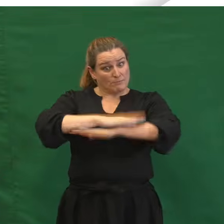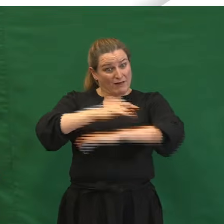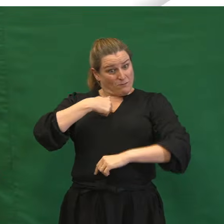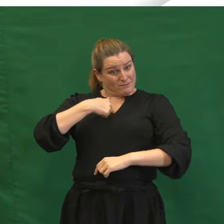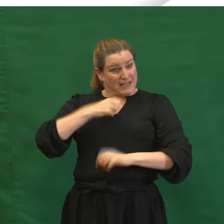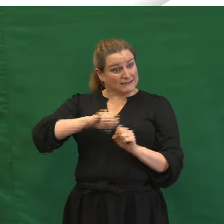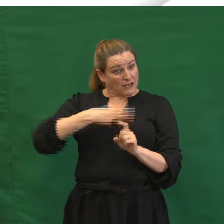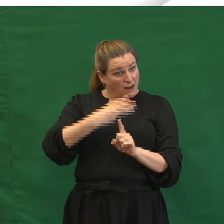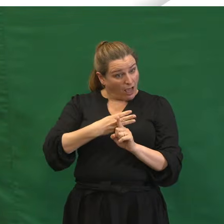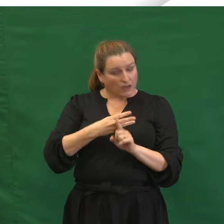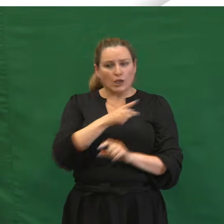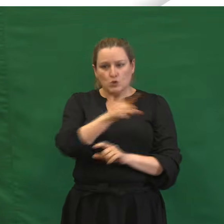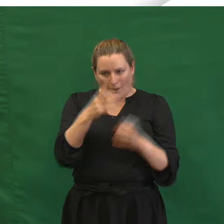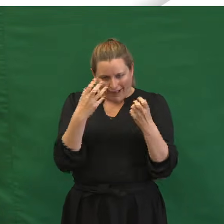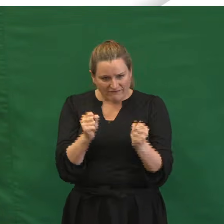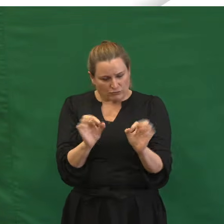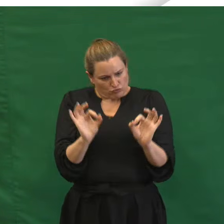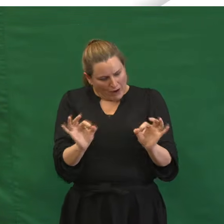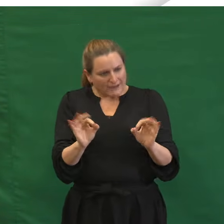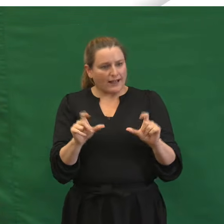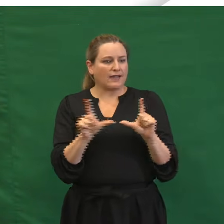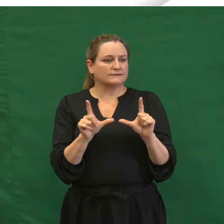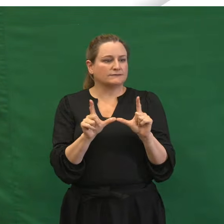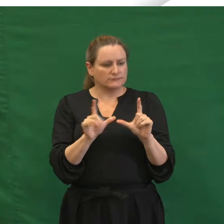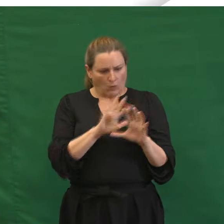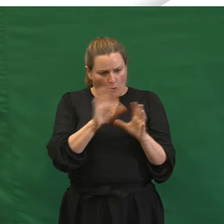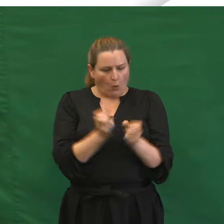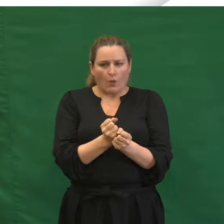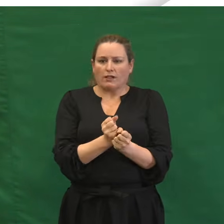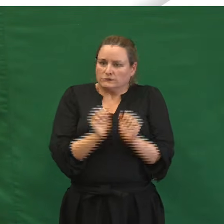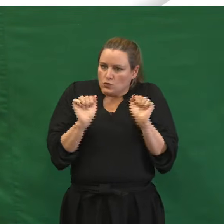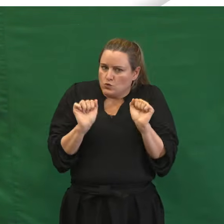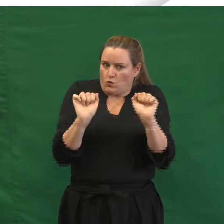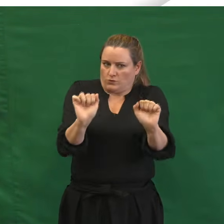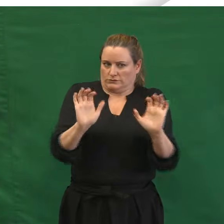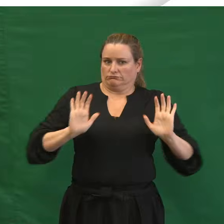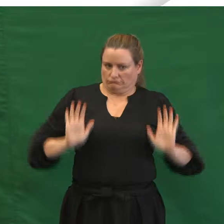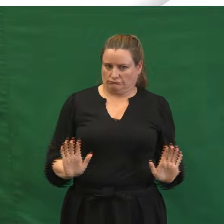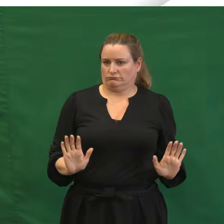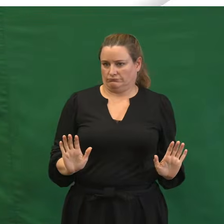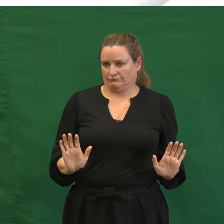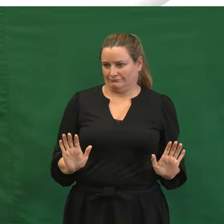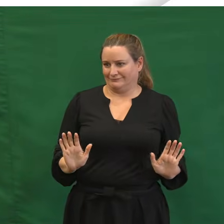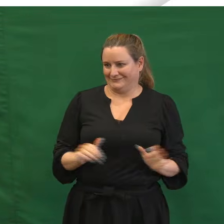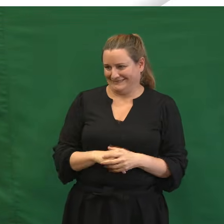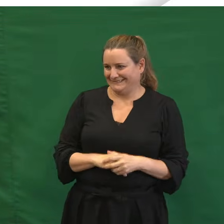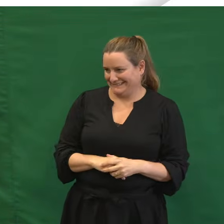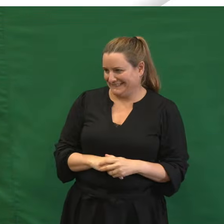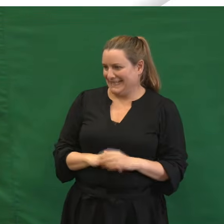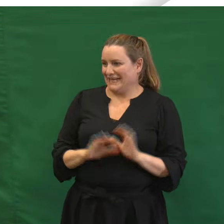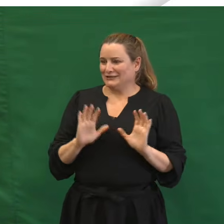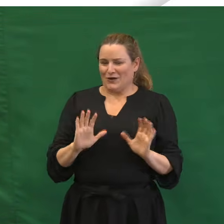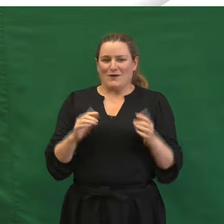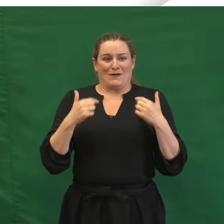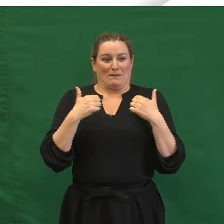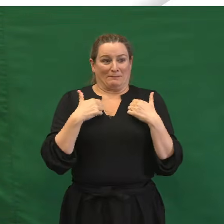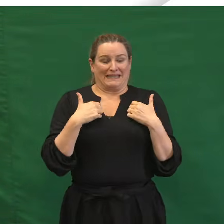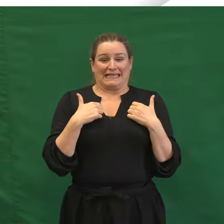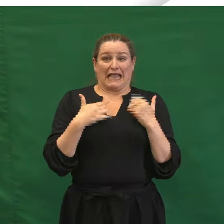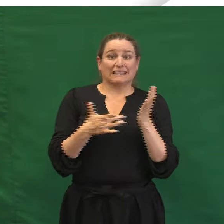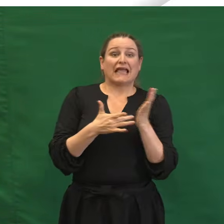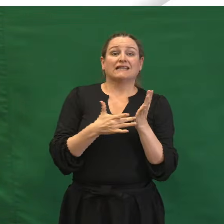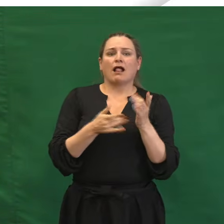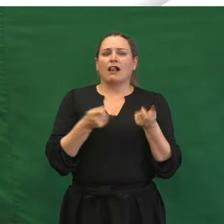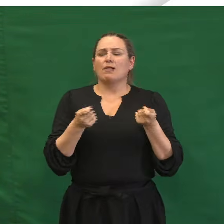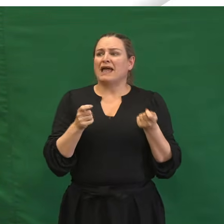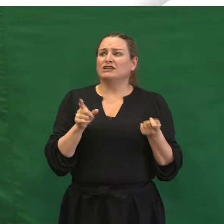to different licenses. That's the infrastructure part. And I think then the important question, I was smiling, and I can maybe look at my technical manager there, and